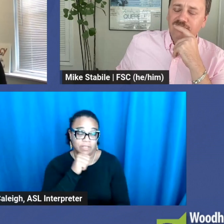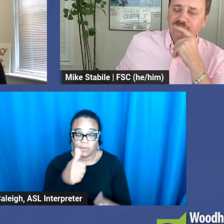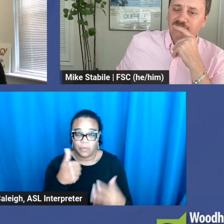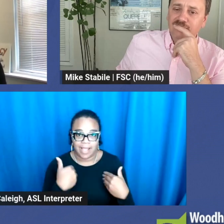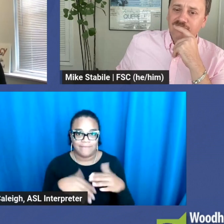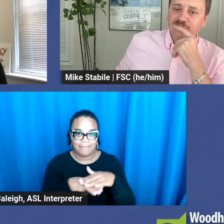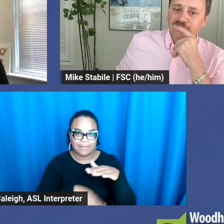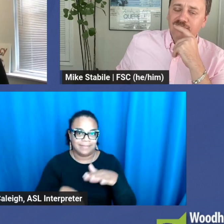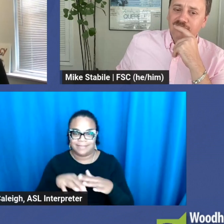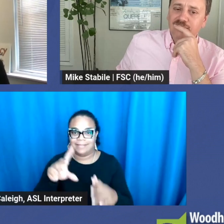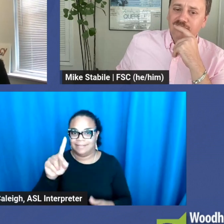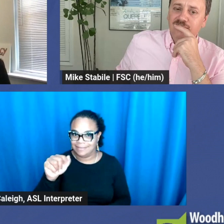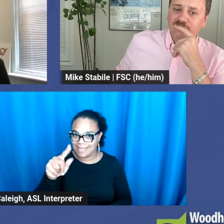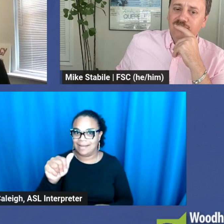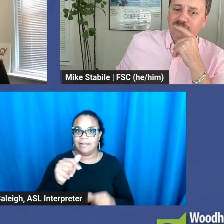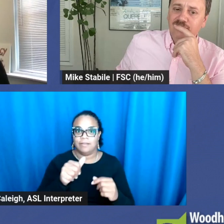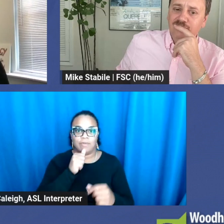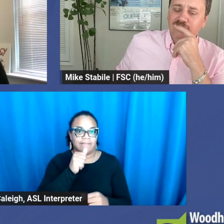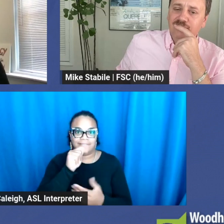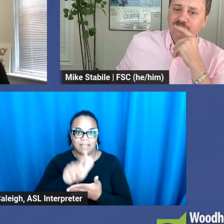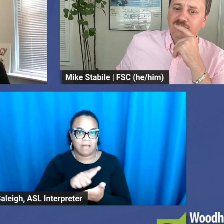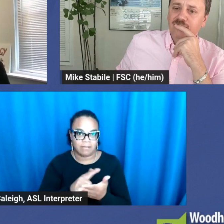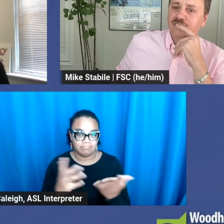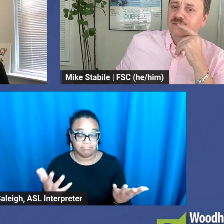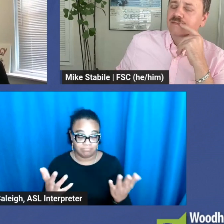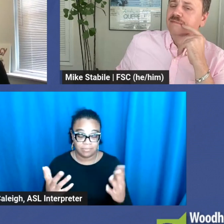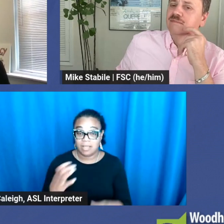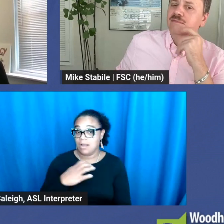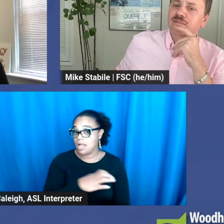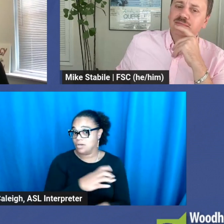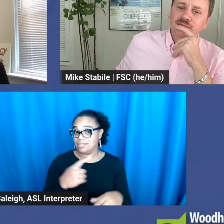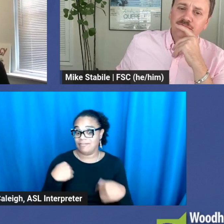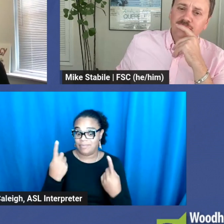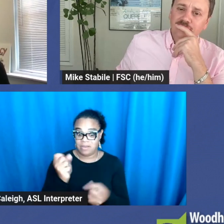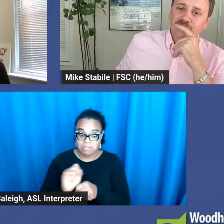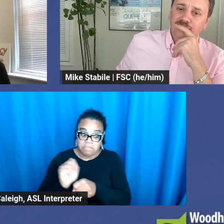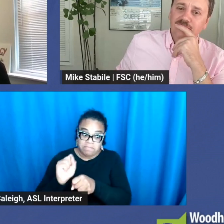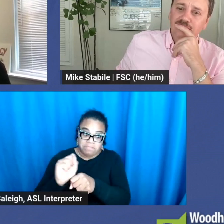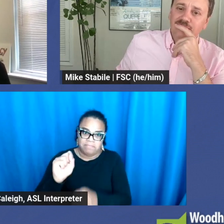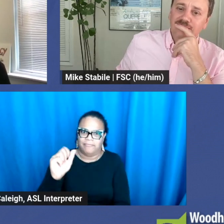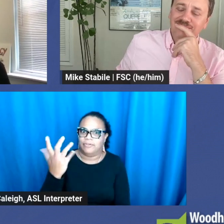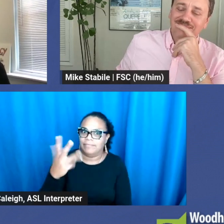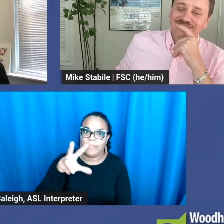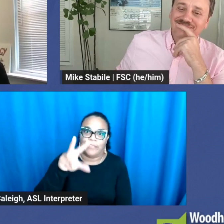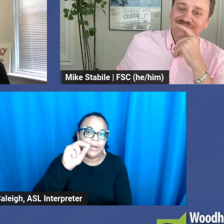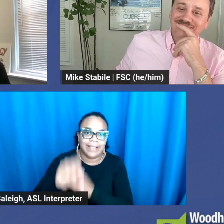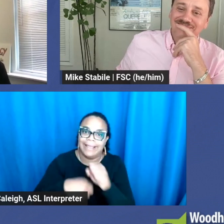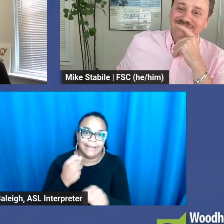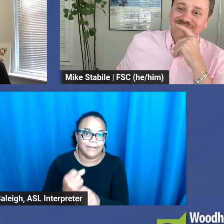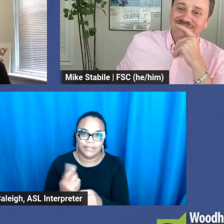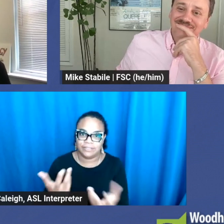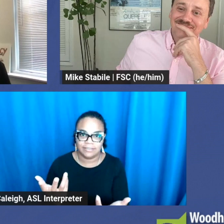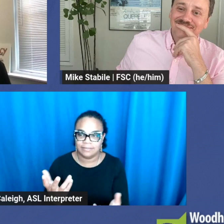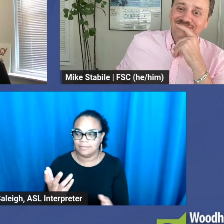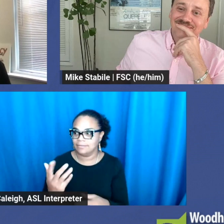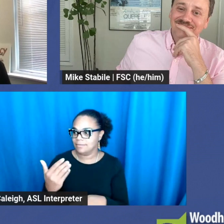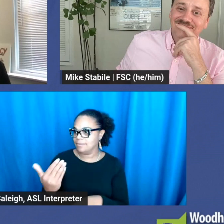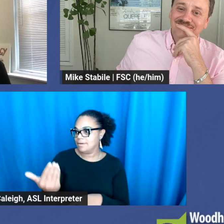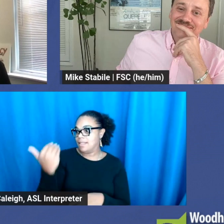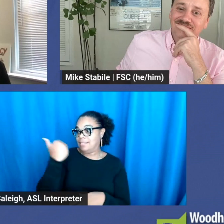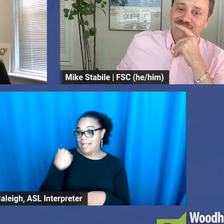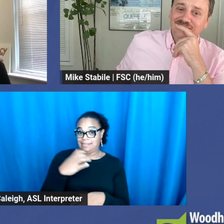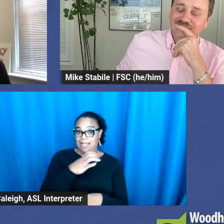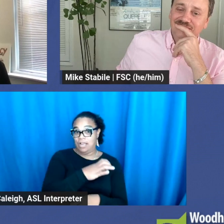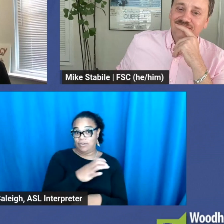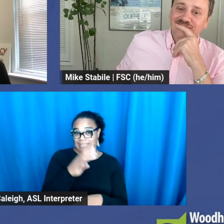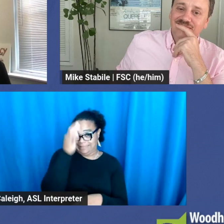law, and Congress has been working on it for 30 years or so. Last Congress became the closest